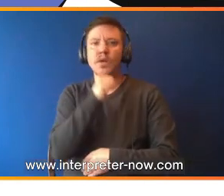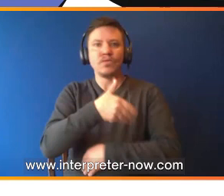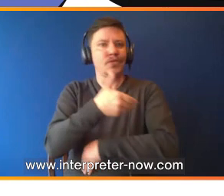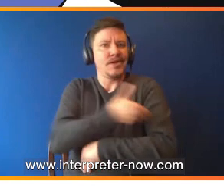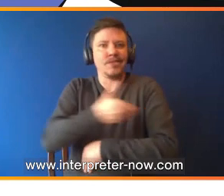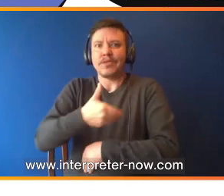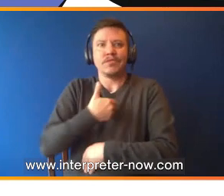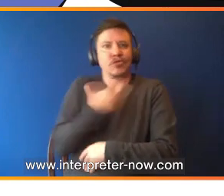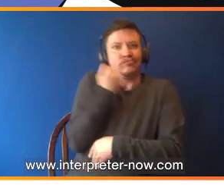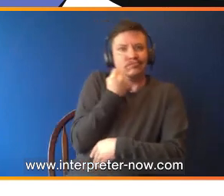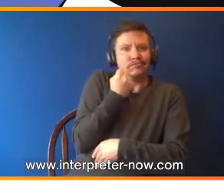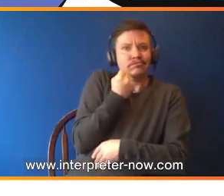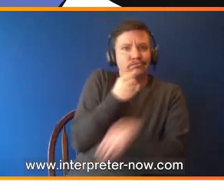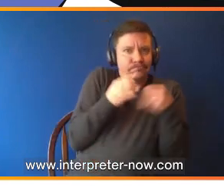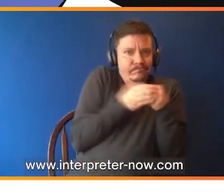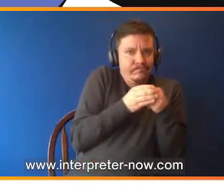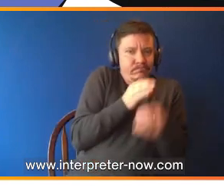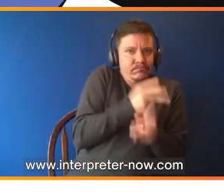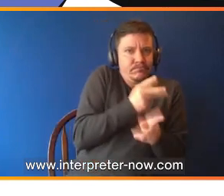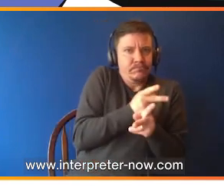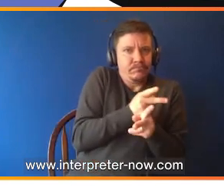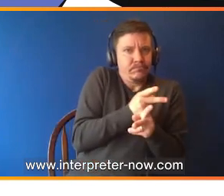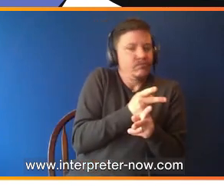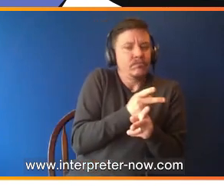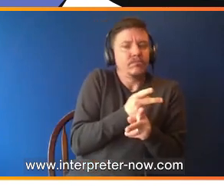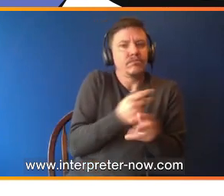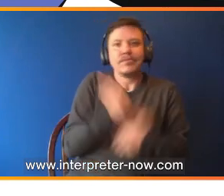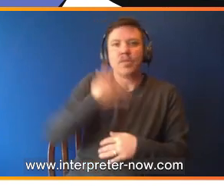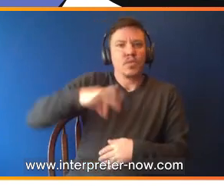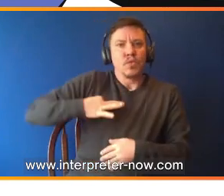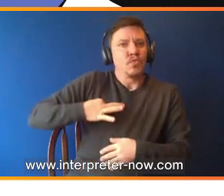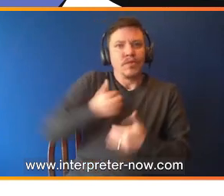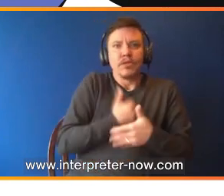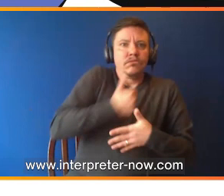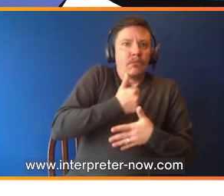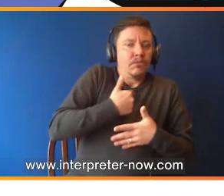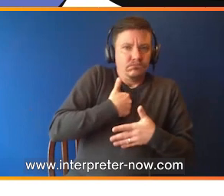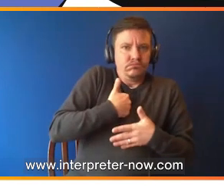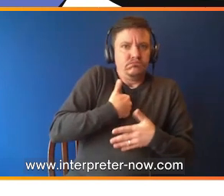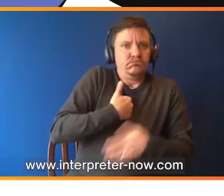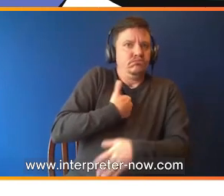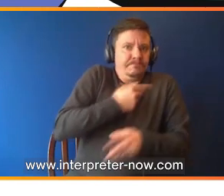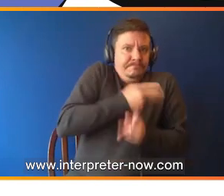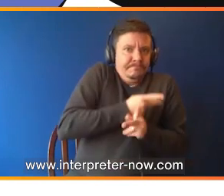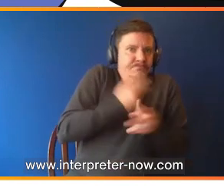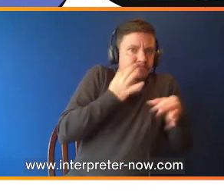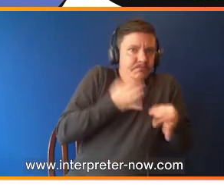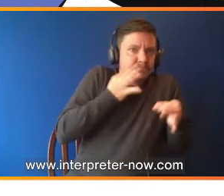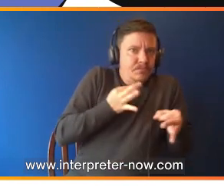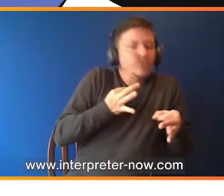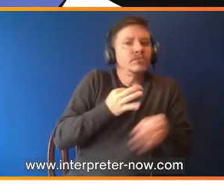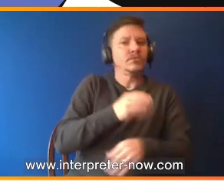status quo. Yeah, thank you. There's so many examples of